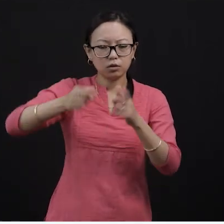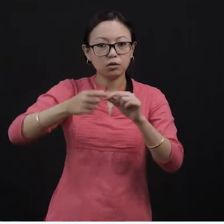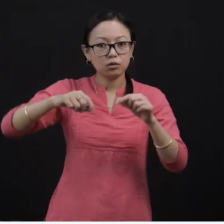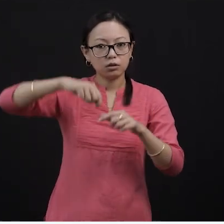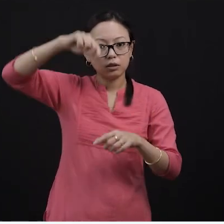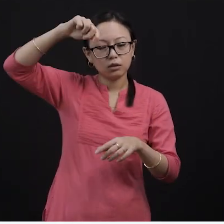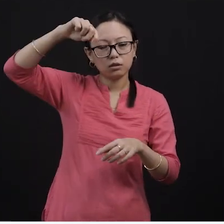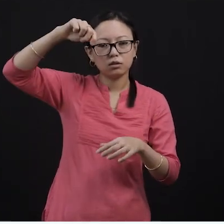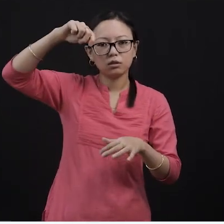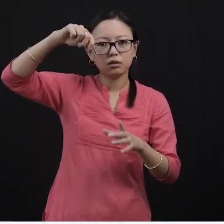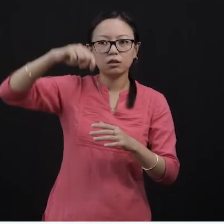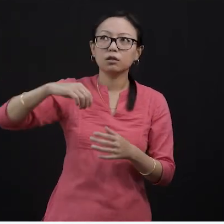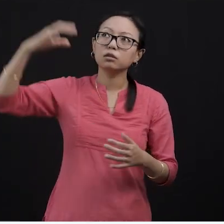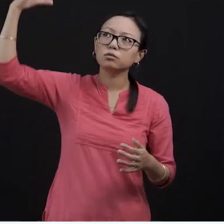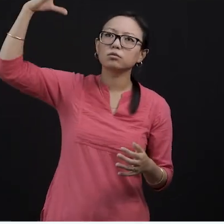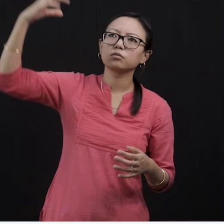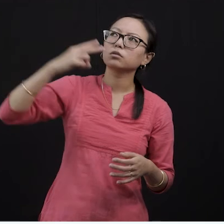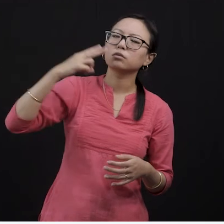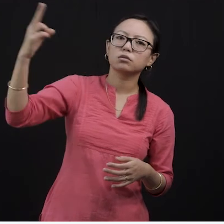direction of the sun.